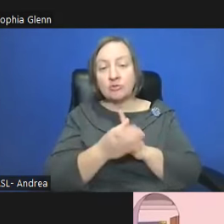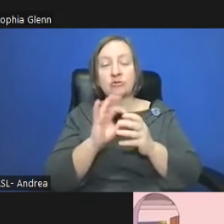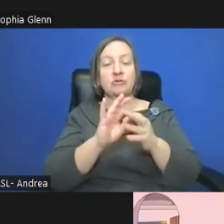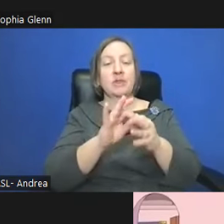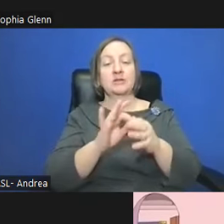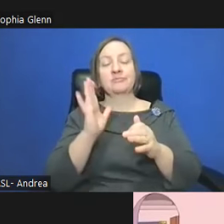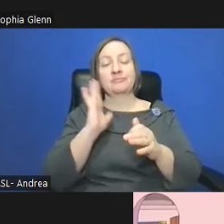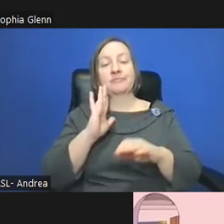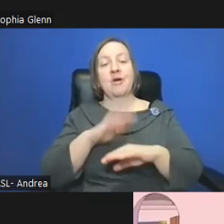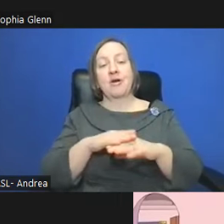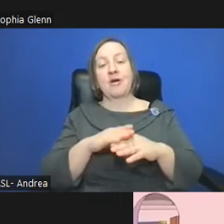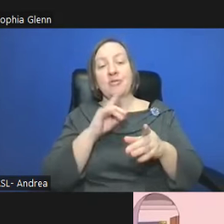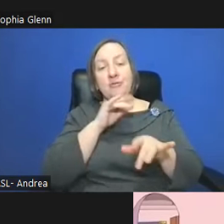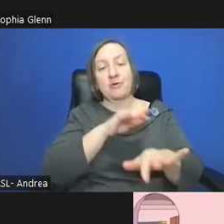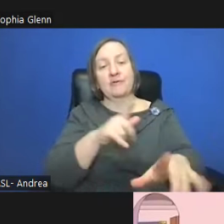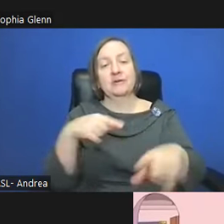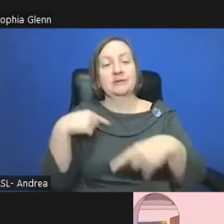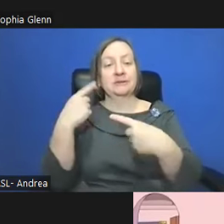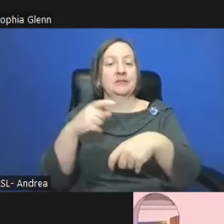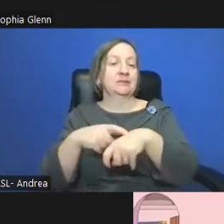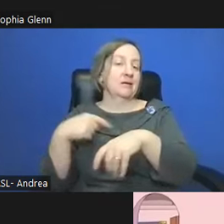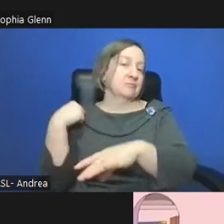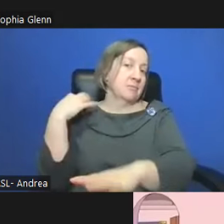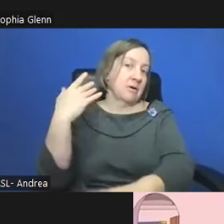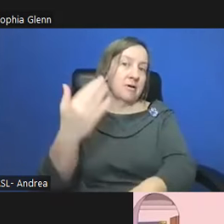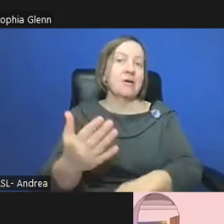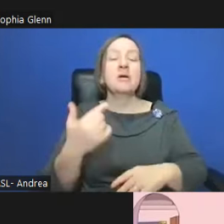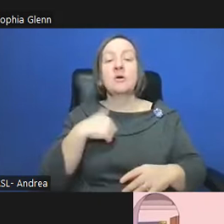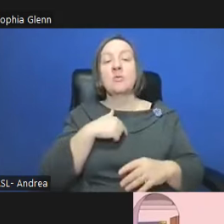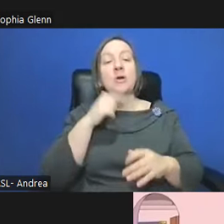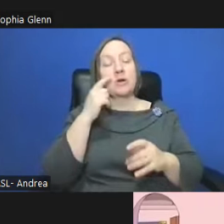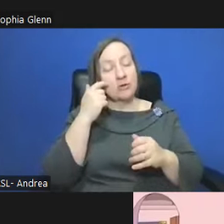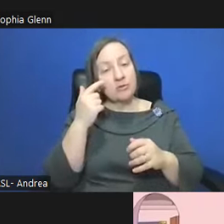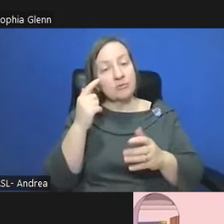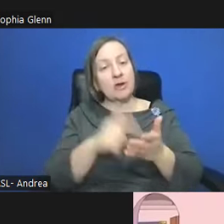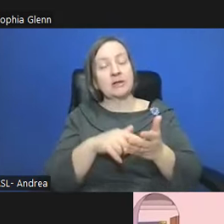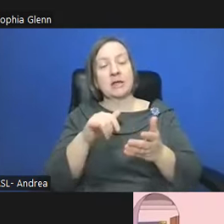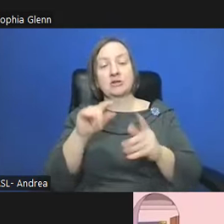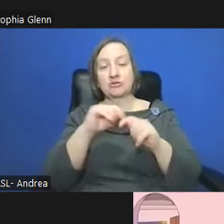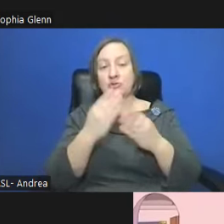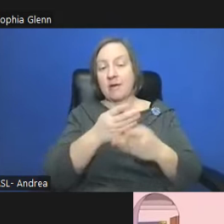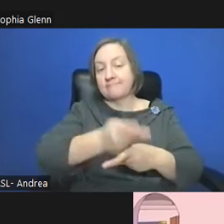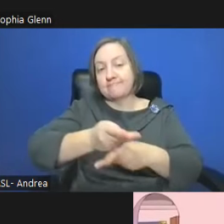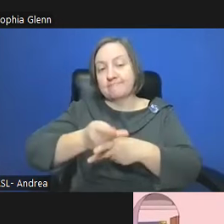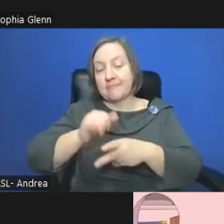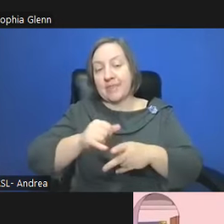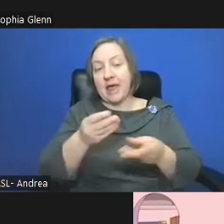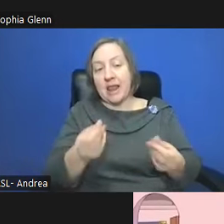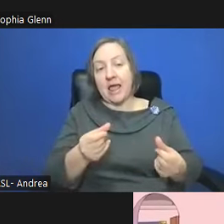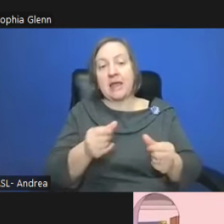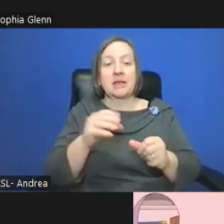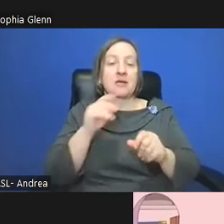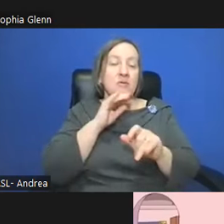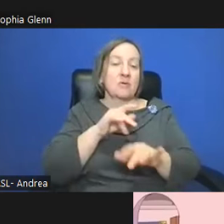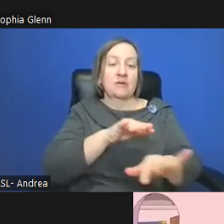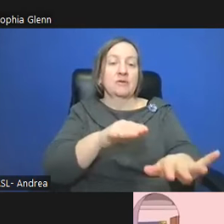river since time immemorial. We recognize these tribes stewarded these lands and rivers since time immemorial